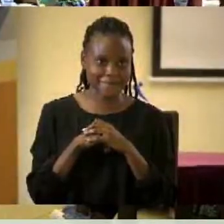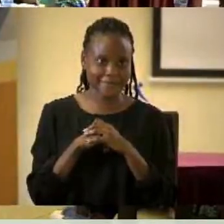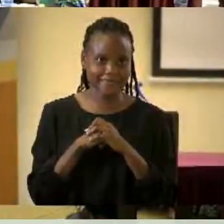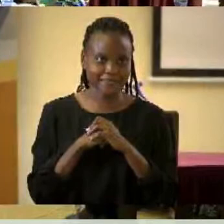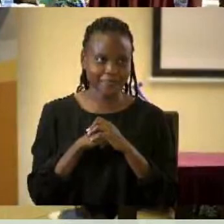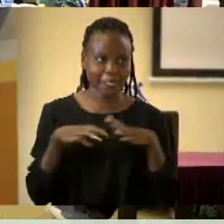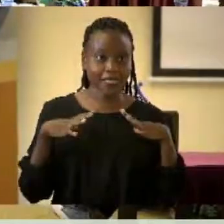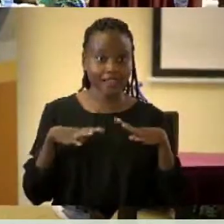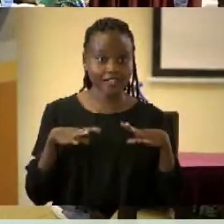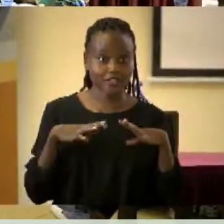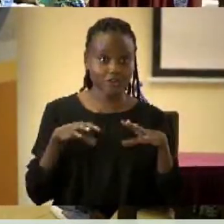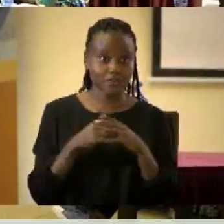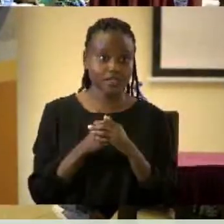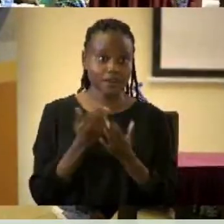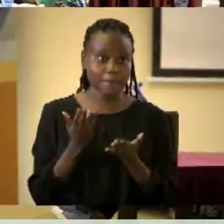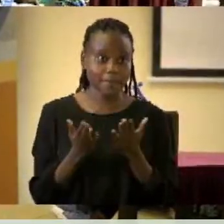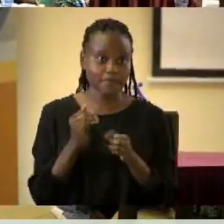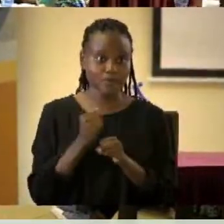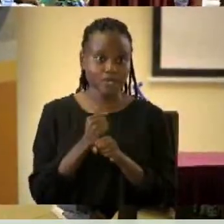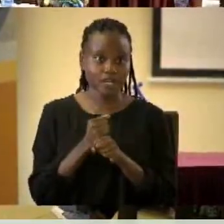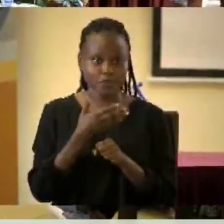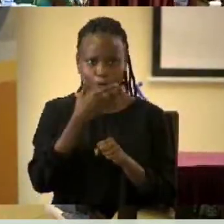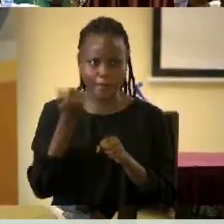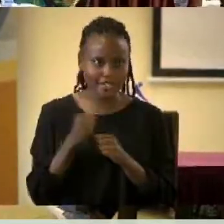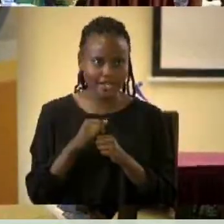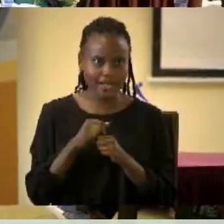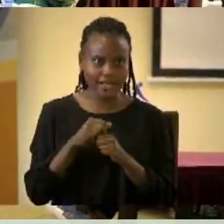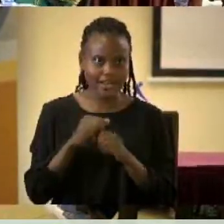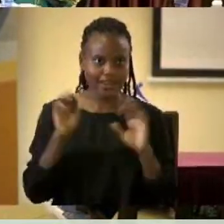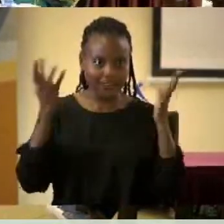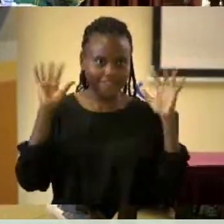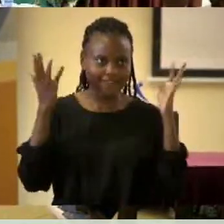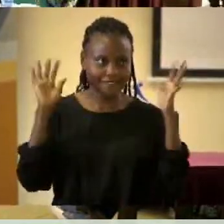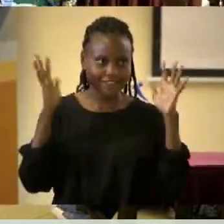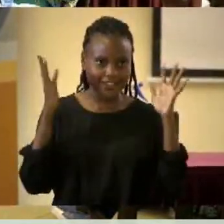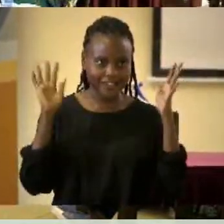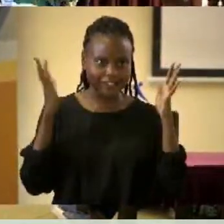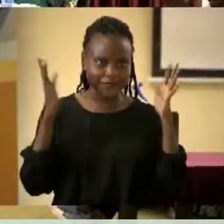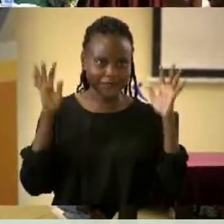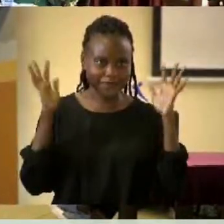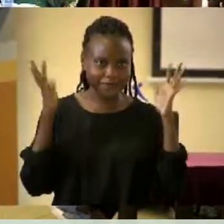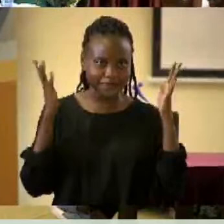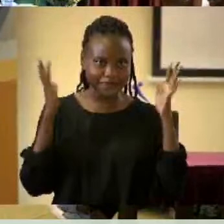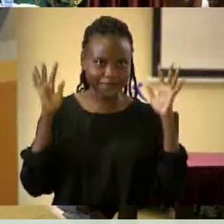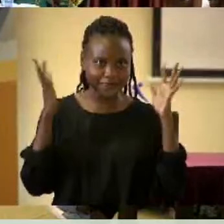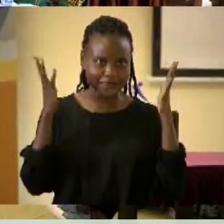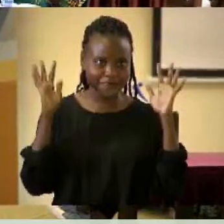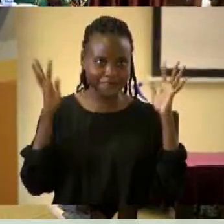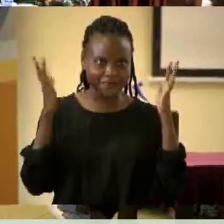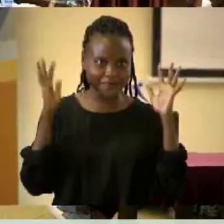Ladies and gentlemen, I think we can do better. Another round of applause to Anna Madi, please.